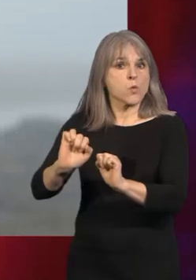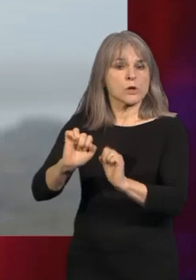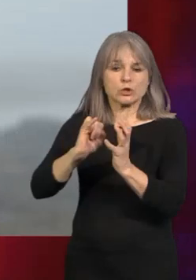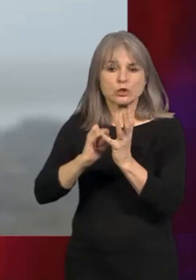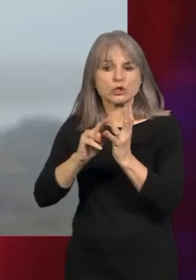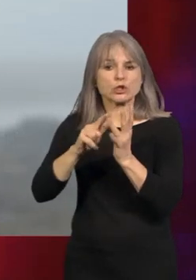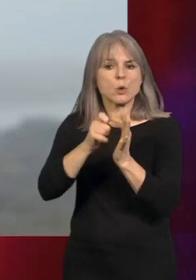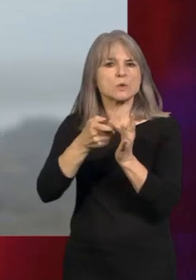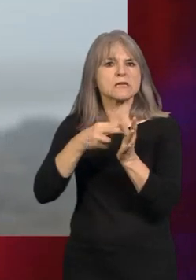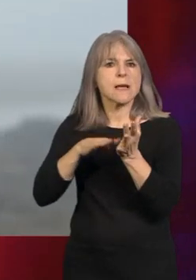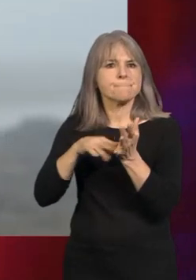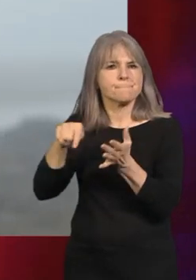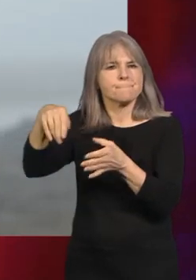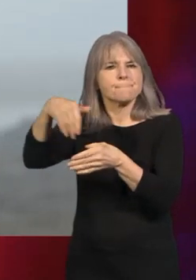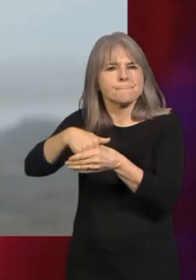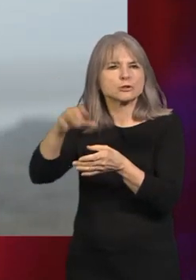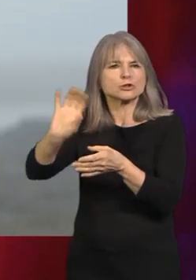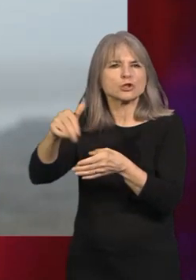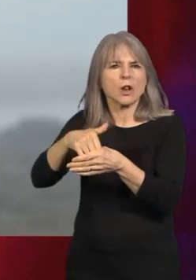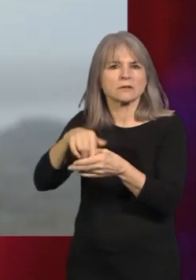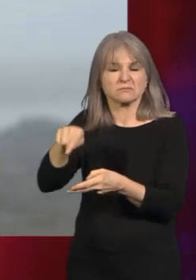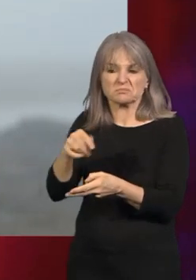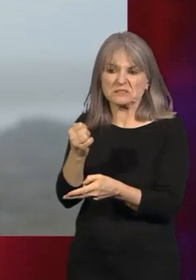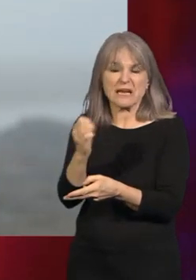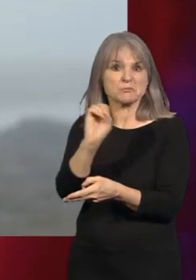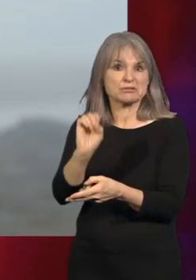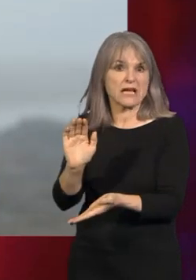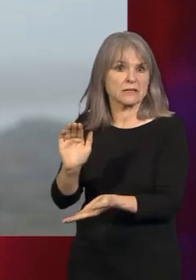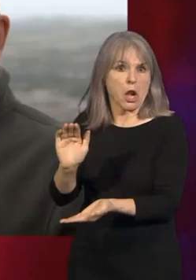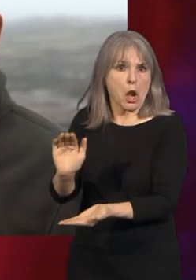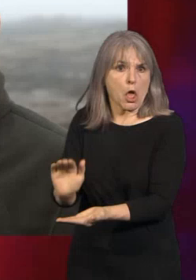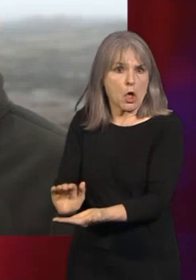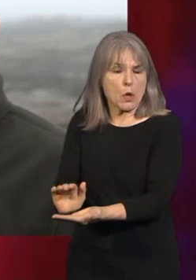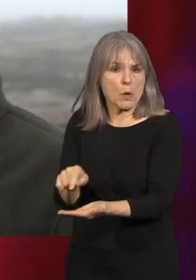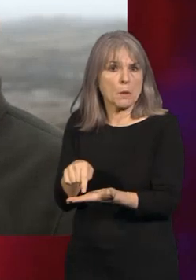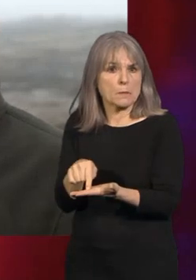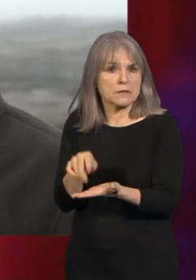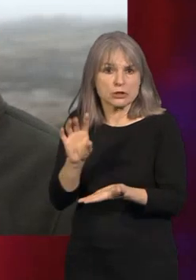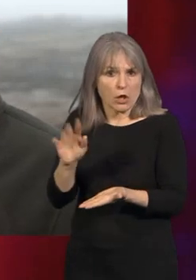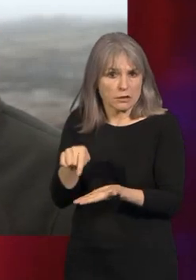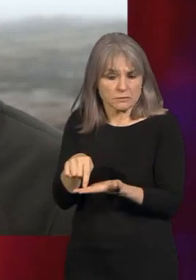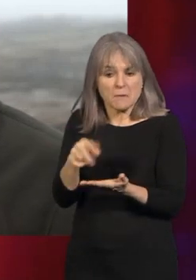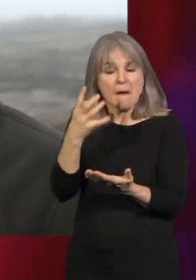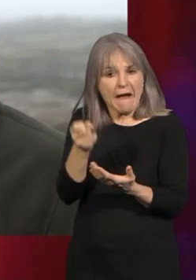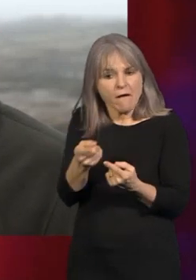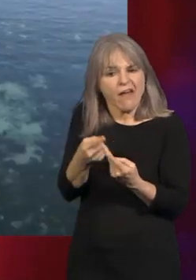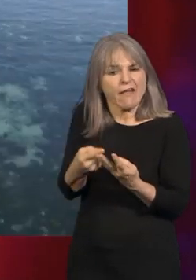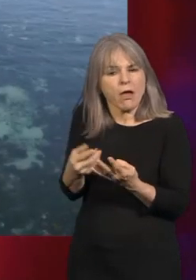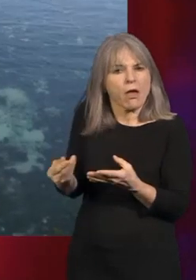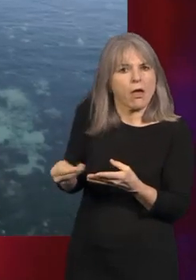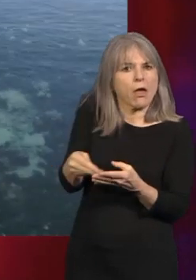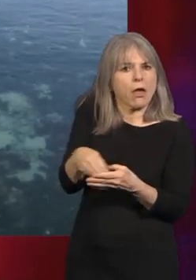like potassium and magnesium and iron, iodine. It's the most highly mineralised vegetable on